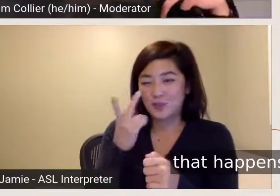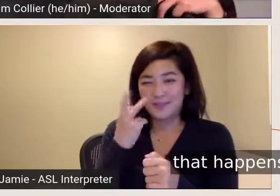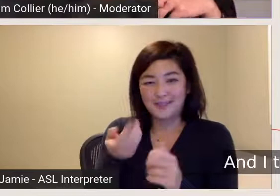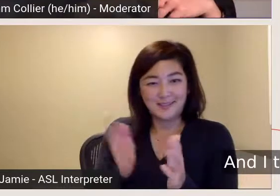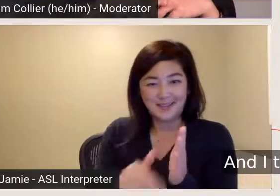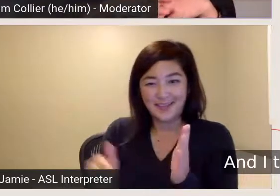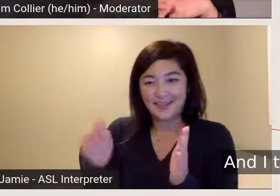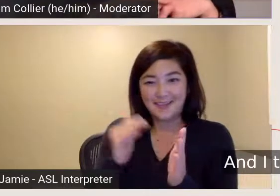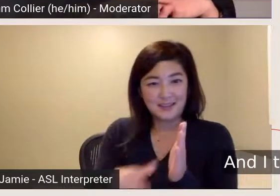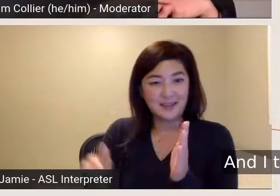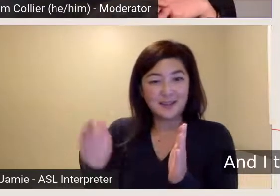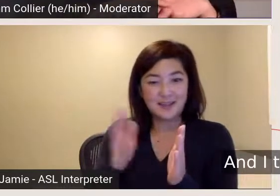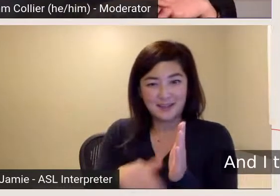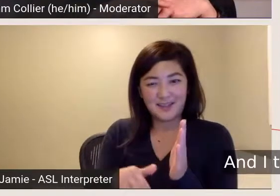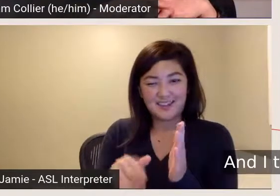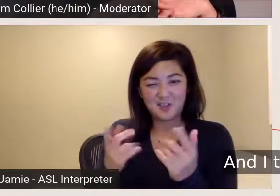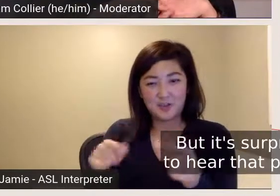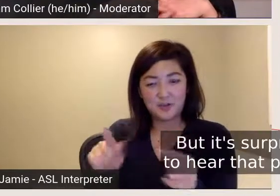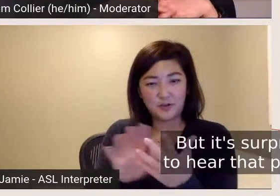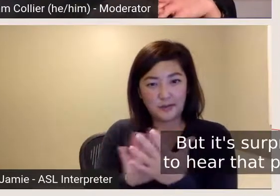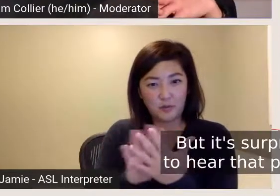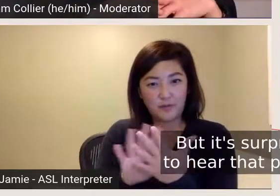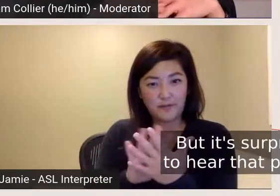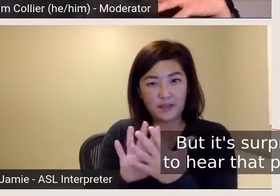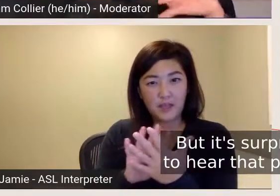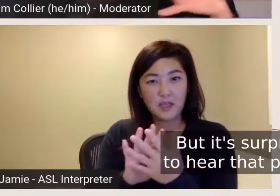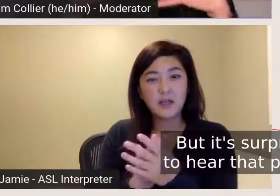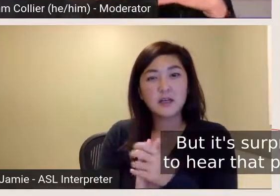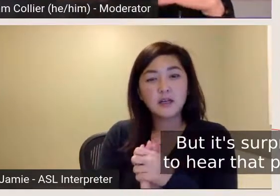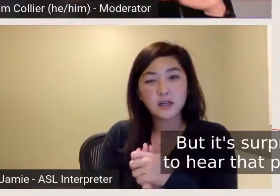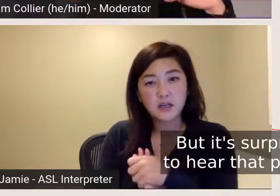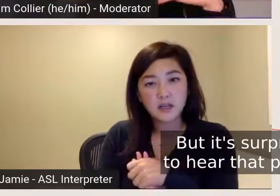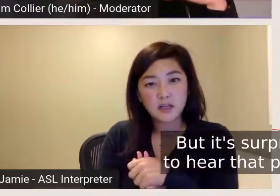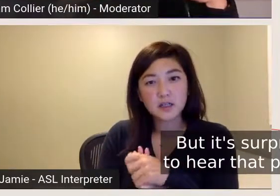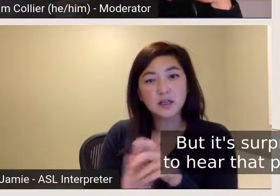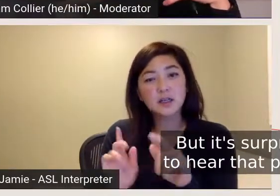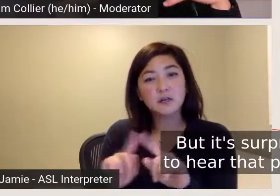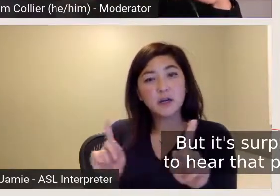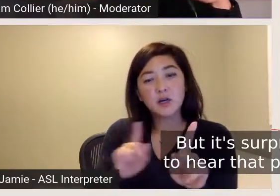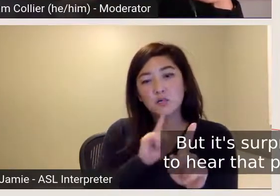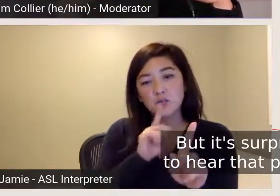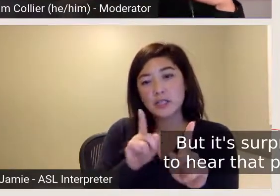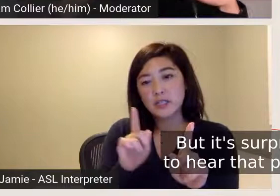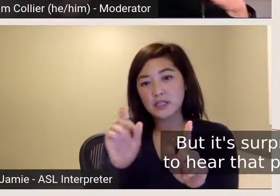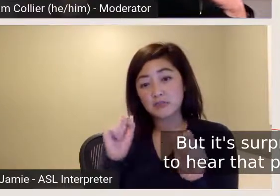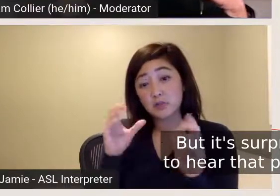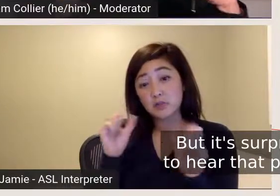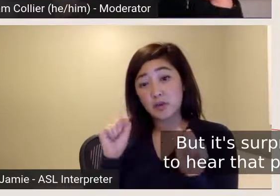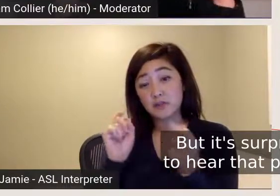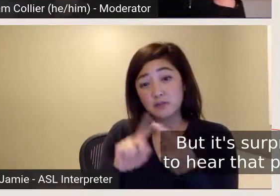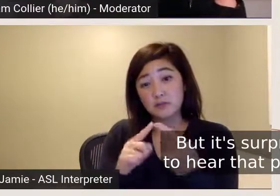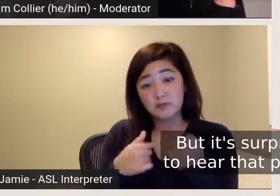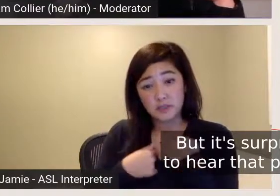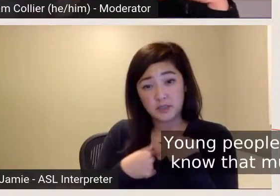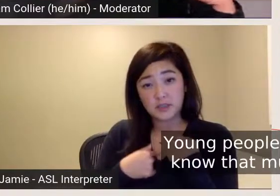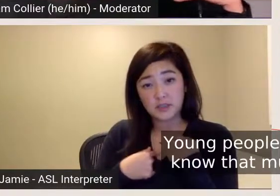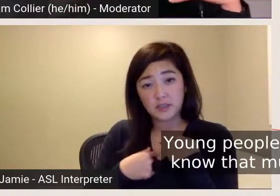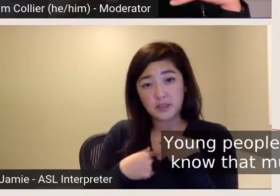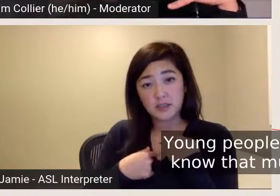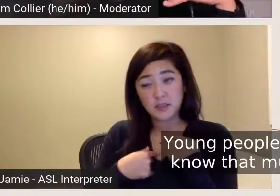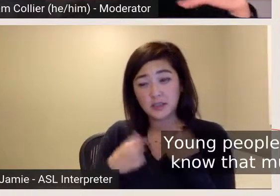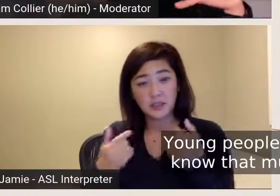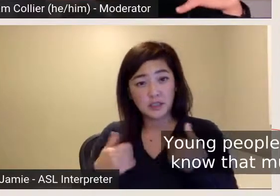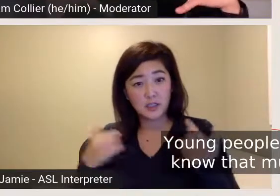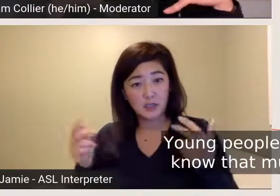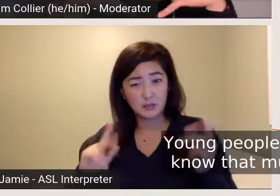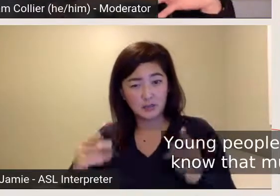film, and I think, but it's surprising to me to hear that people don't, young people maybe